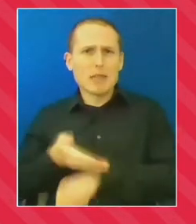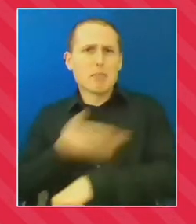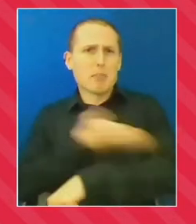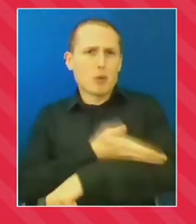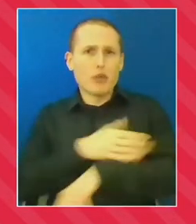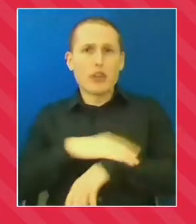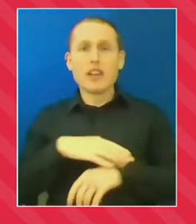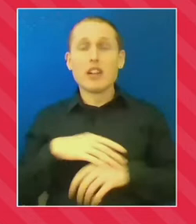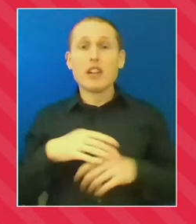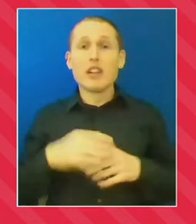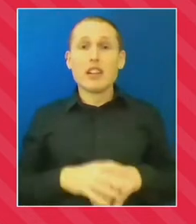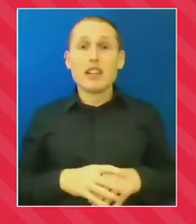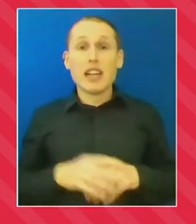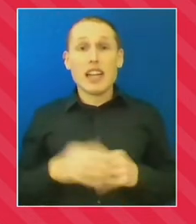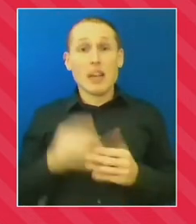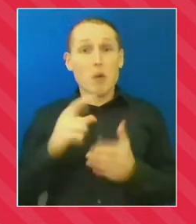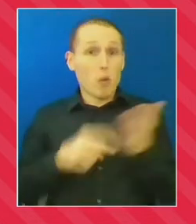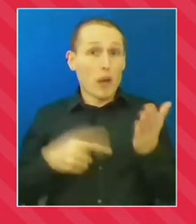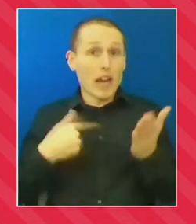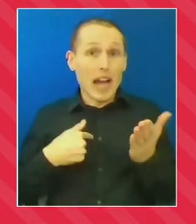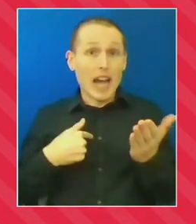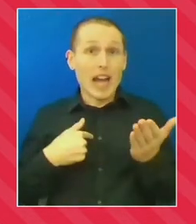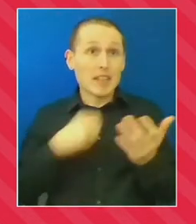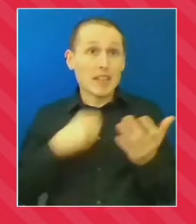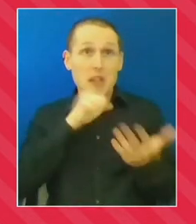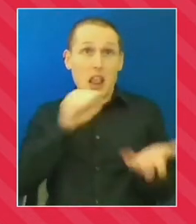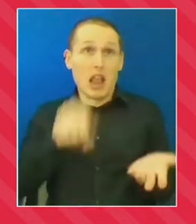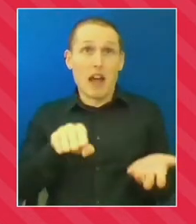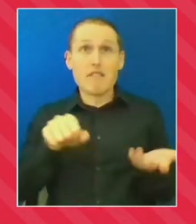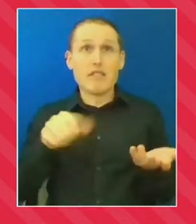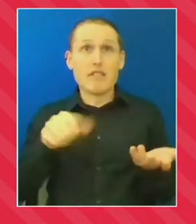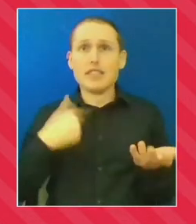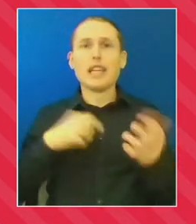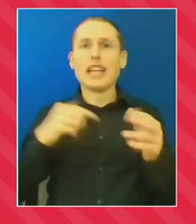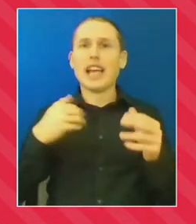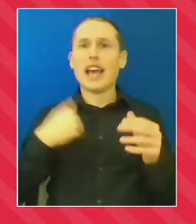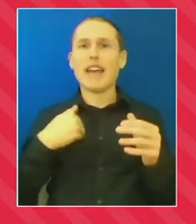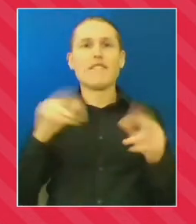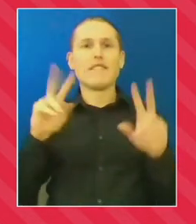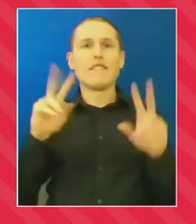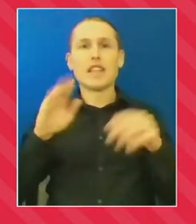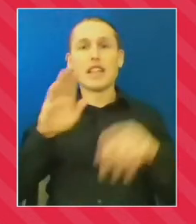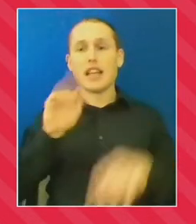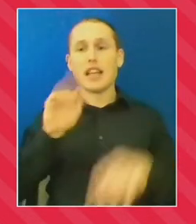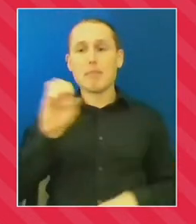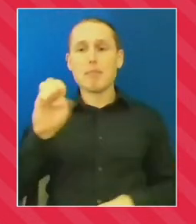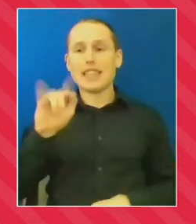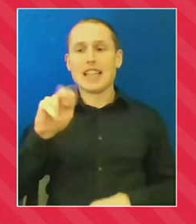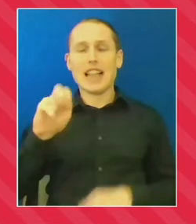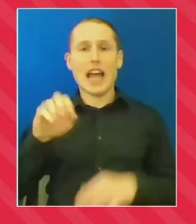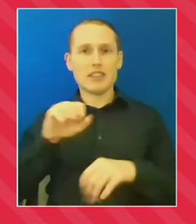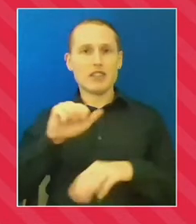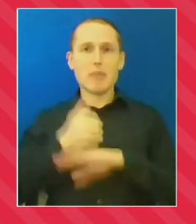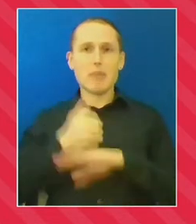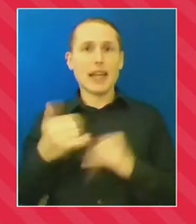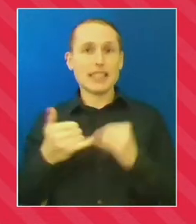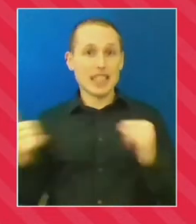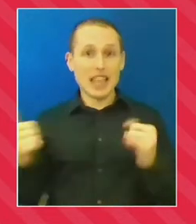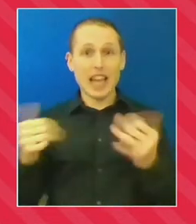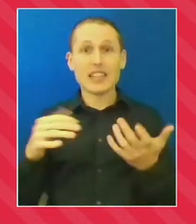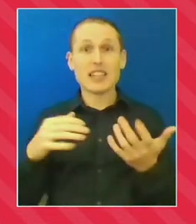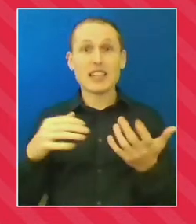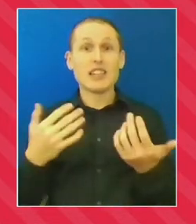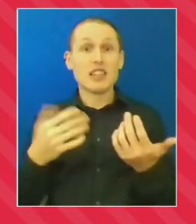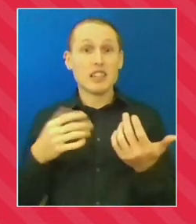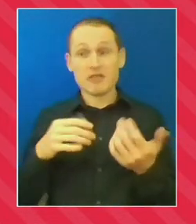And what I love is that we have a baseline with the Healthy Hunger Relief Index being in its first year